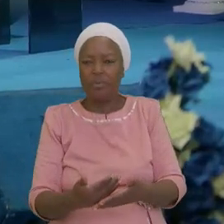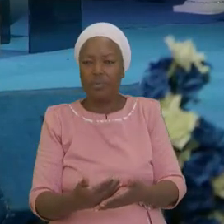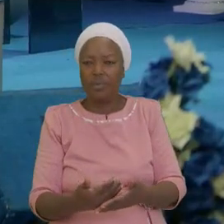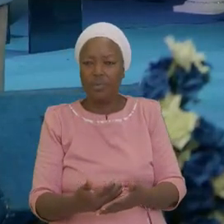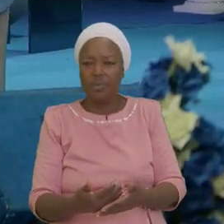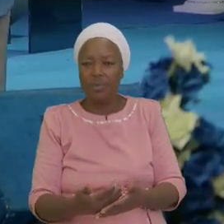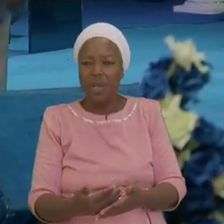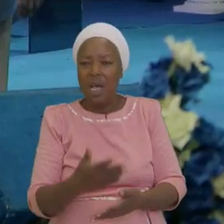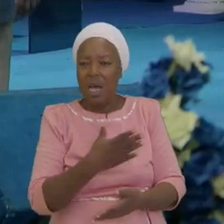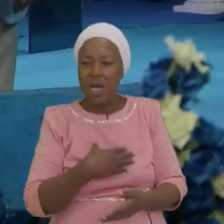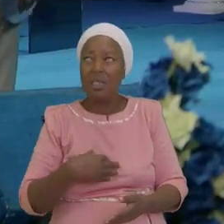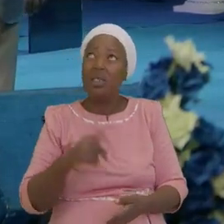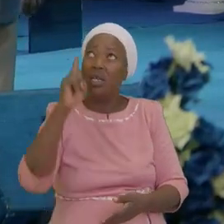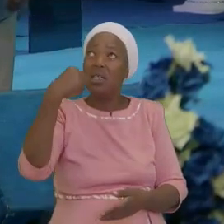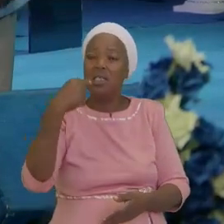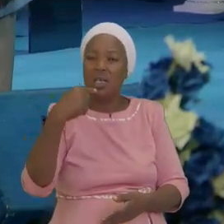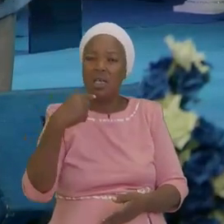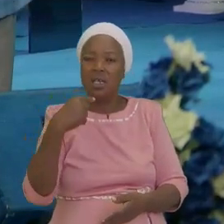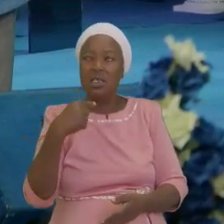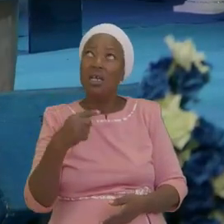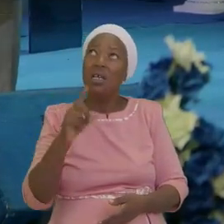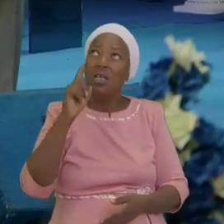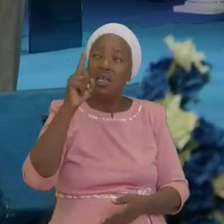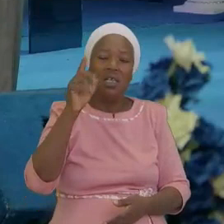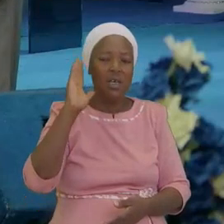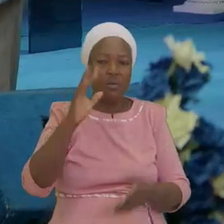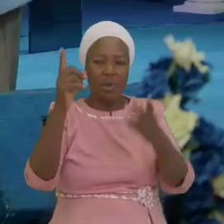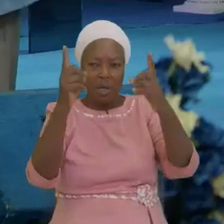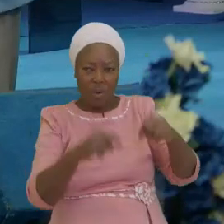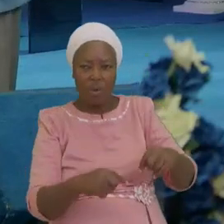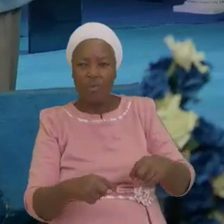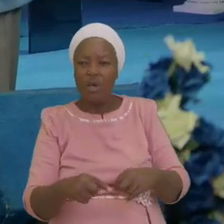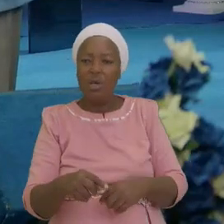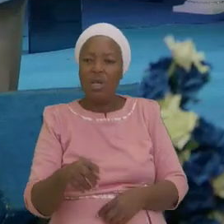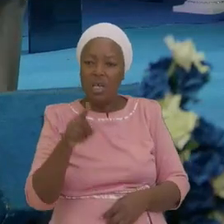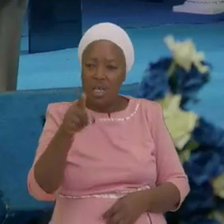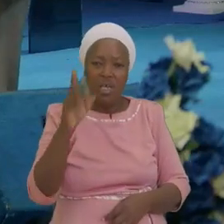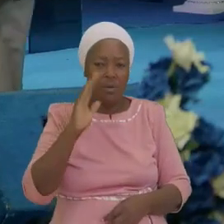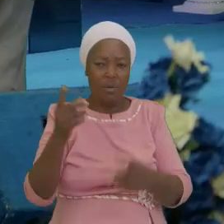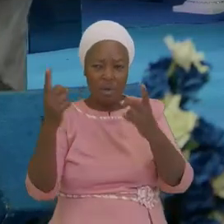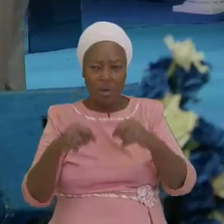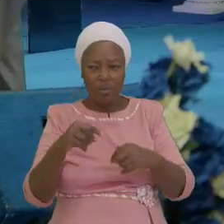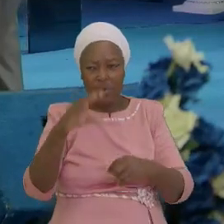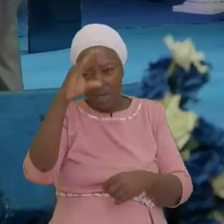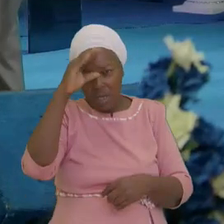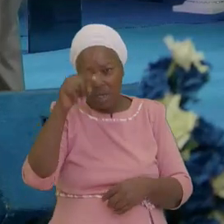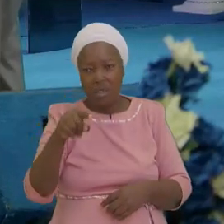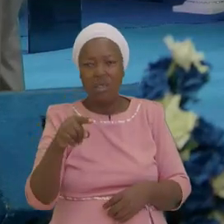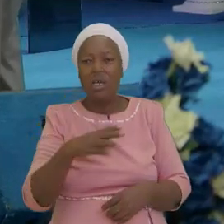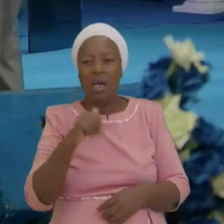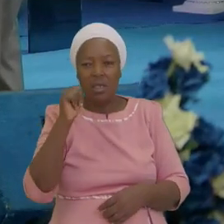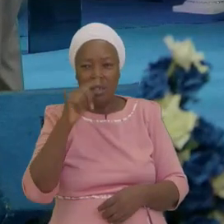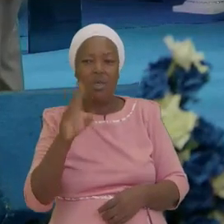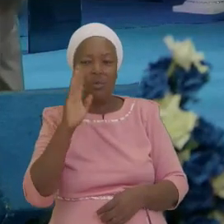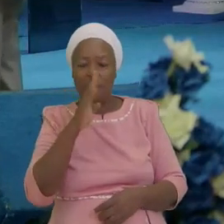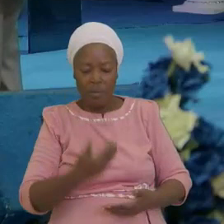And he said, he will come, she will be born, and before you are